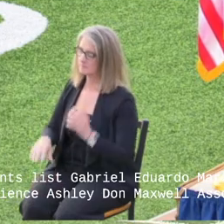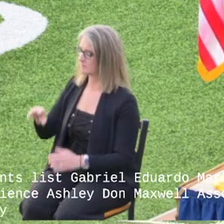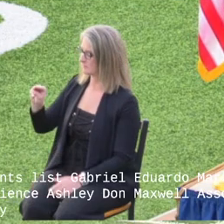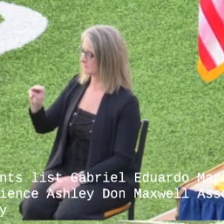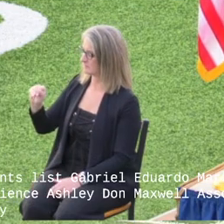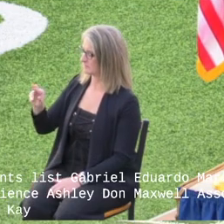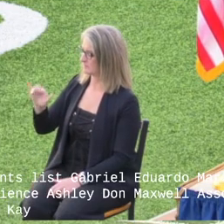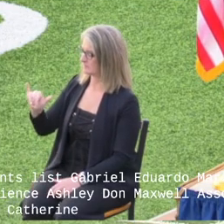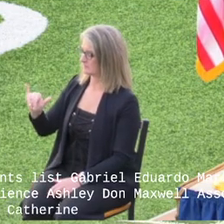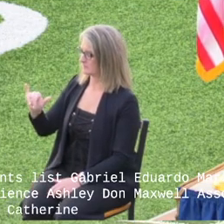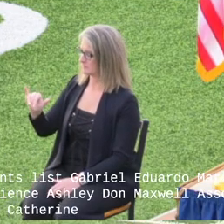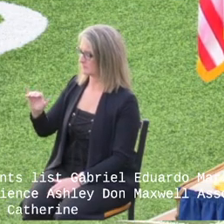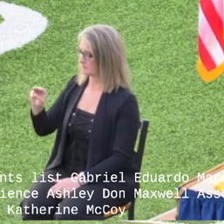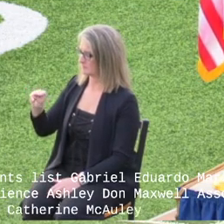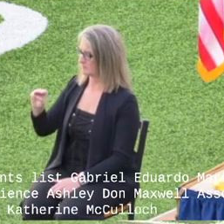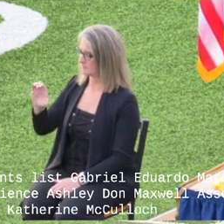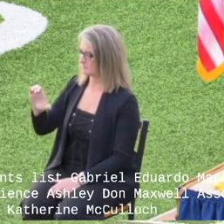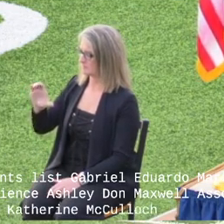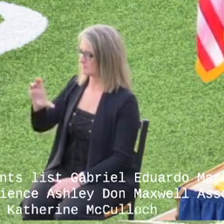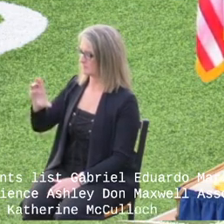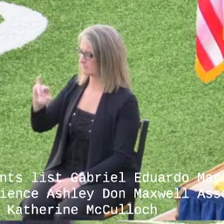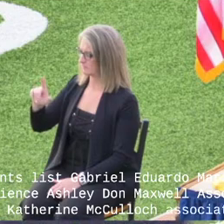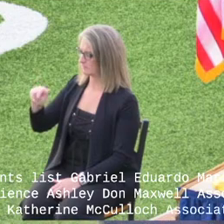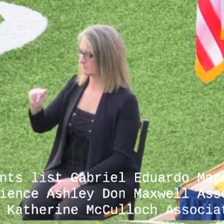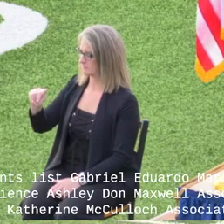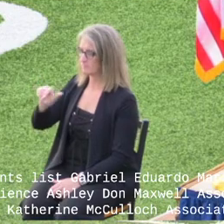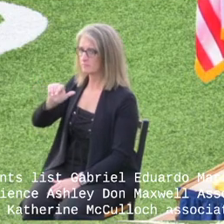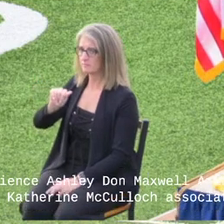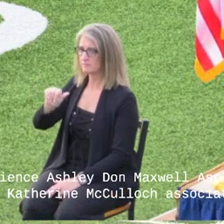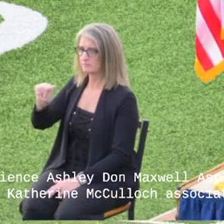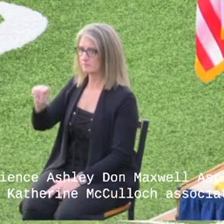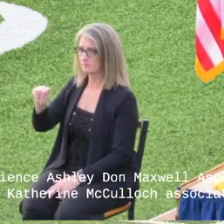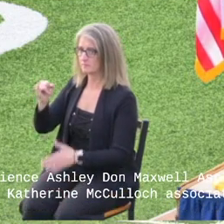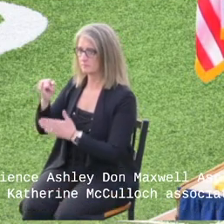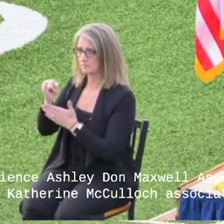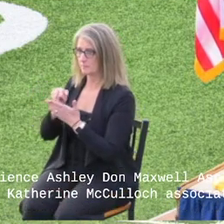Mary Catherine McCullough, Associate in Arts.